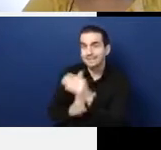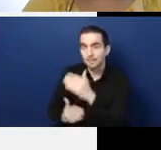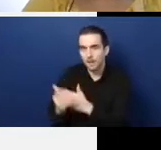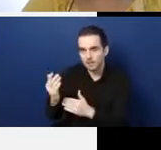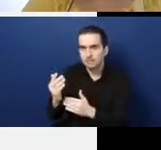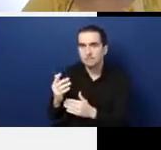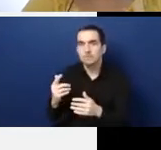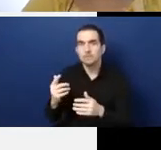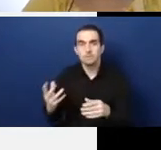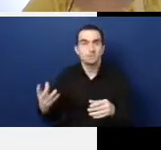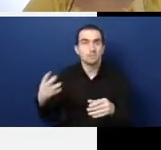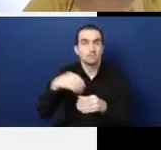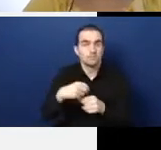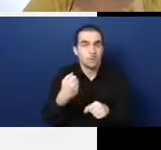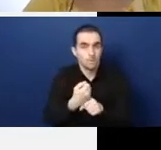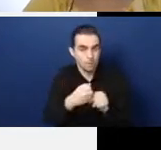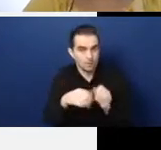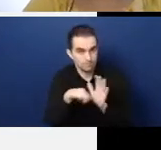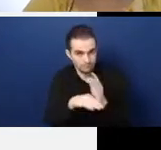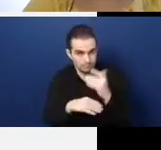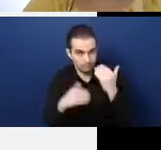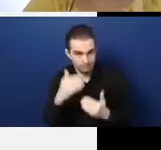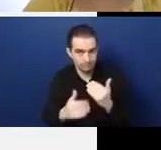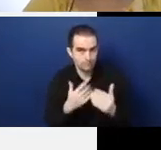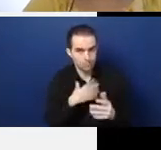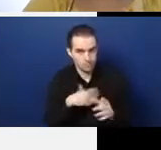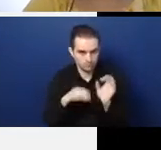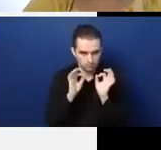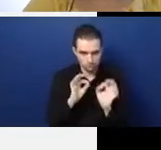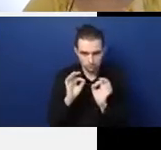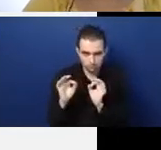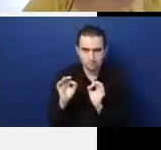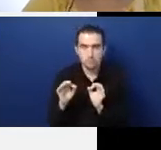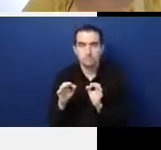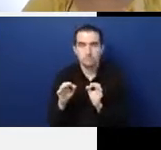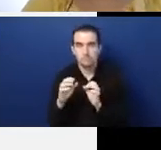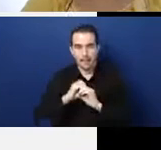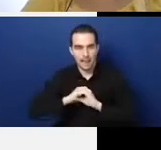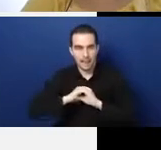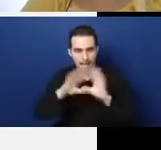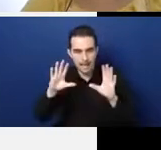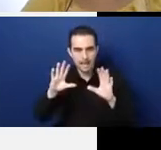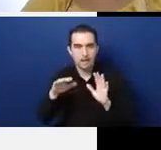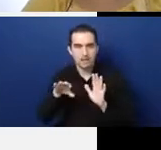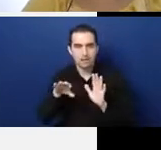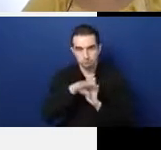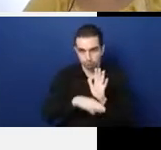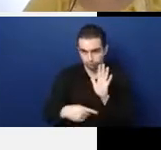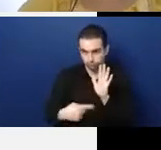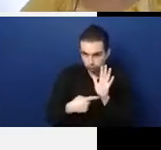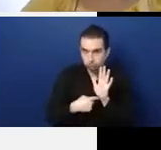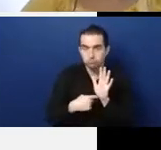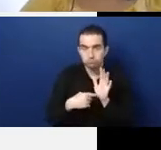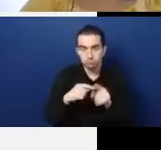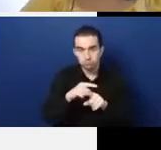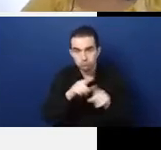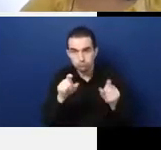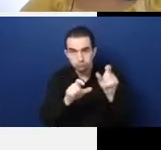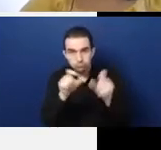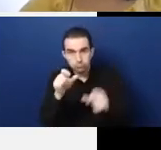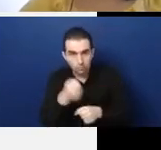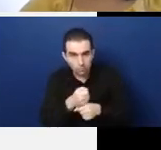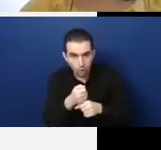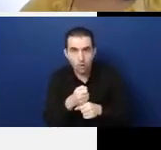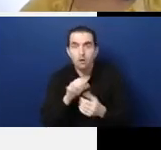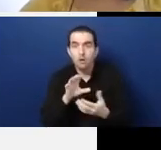all the staff and beneficiaries that we have, including those with disabilities. And our policy is